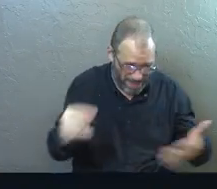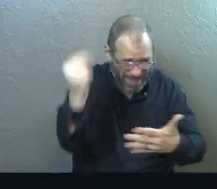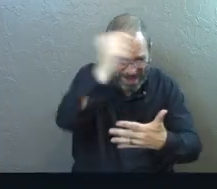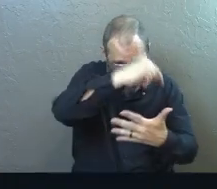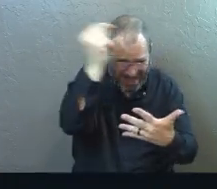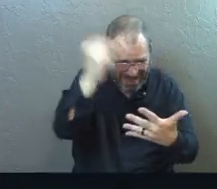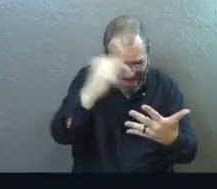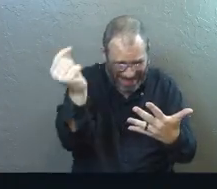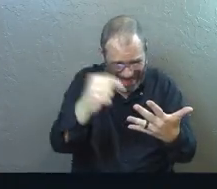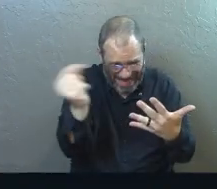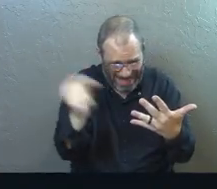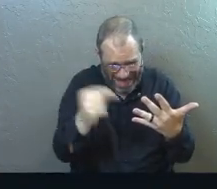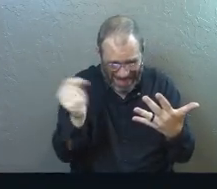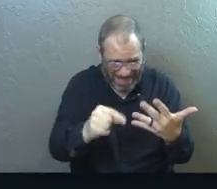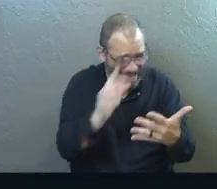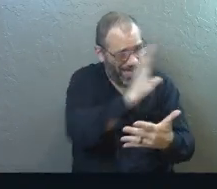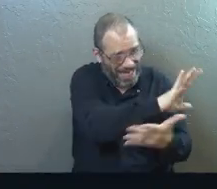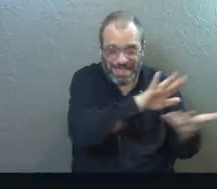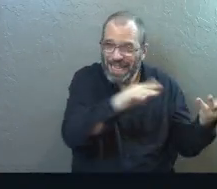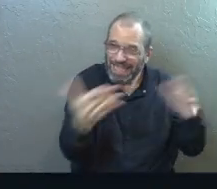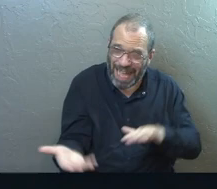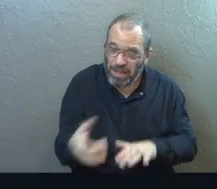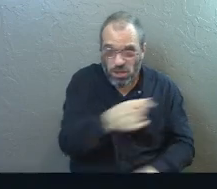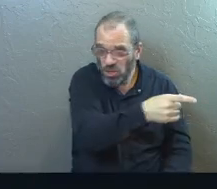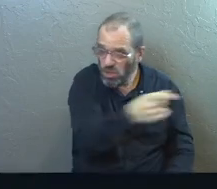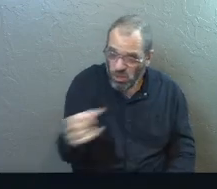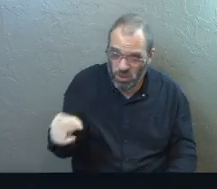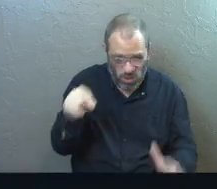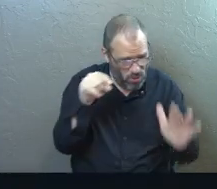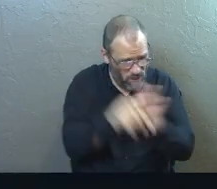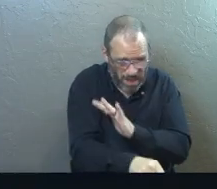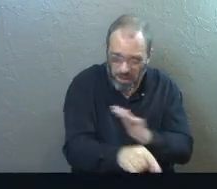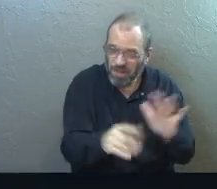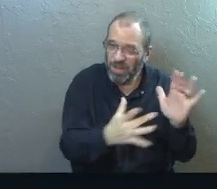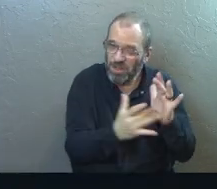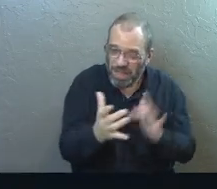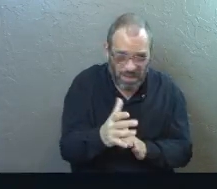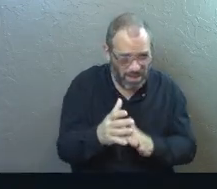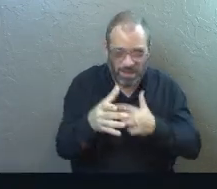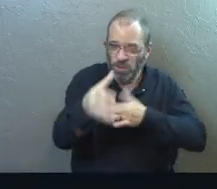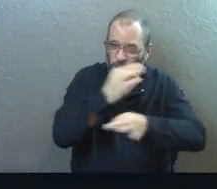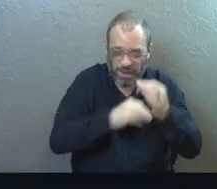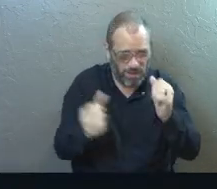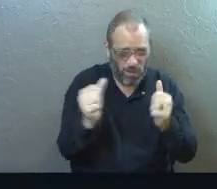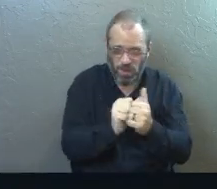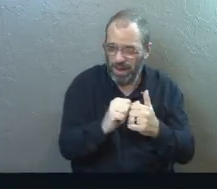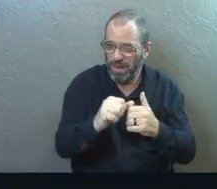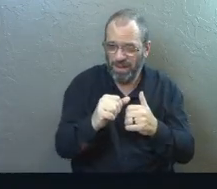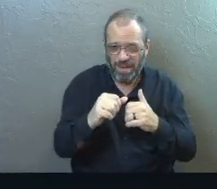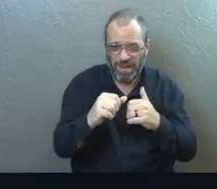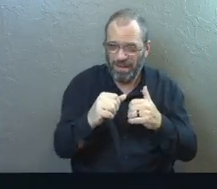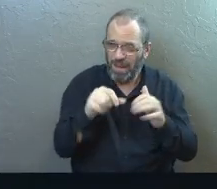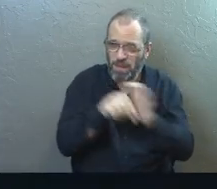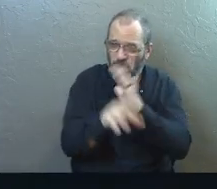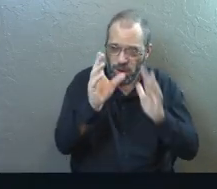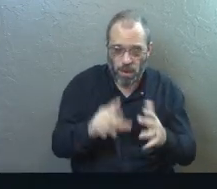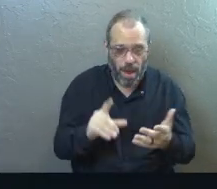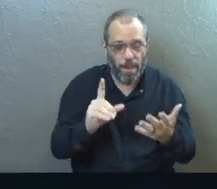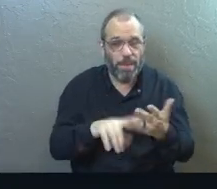things. You are responsible for the death of Jesus, right? There's responsibility there. But there is also